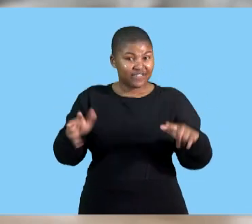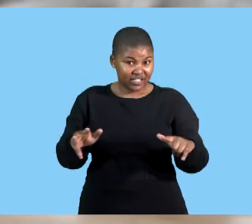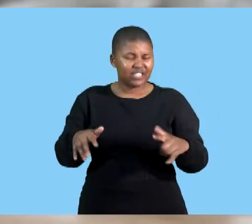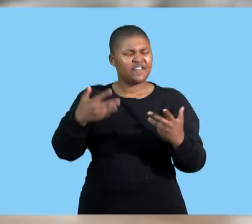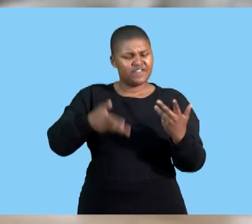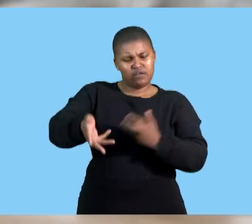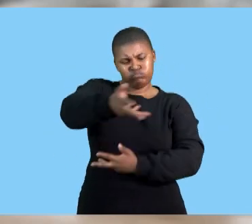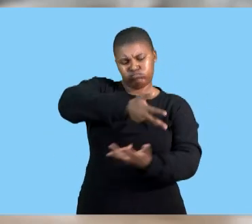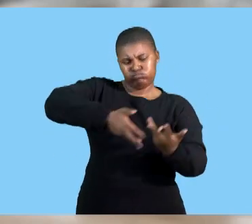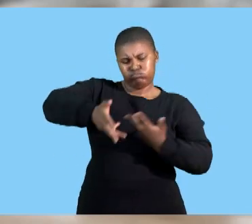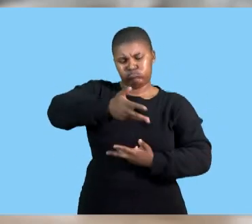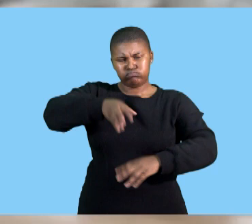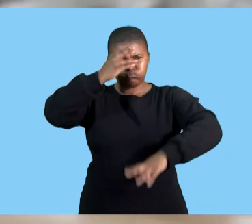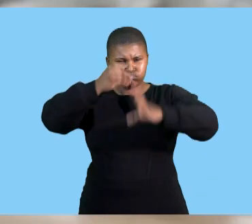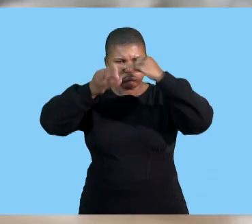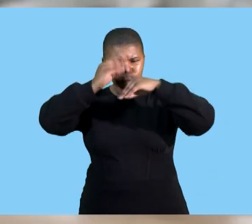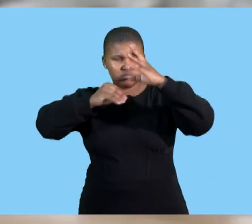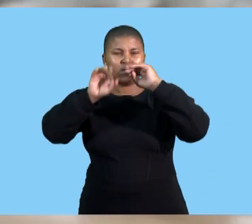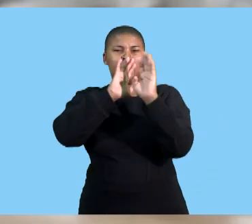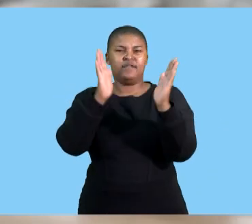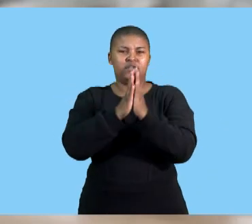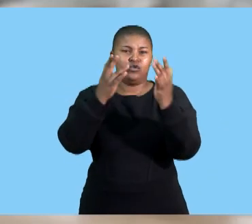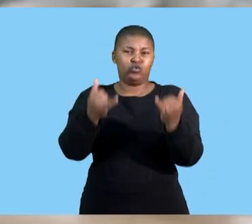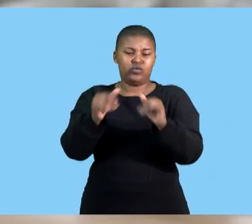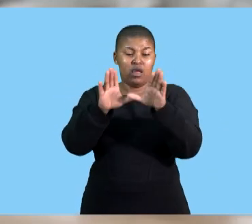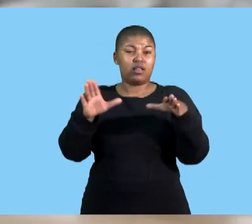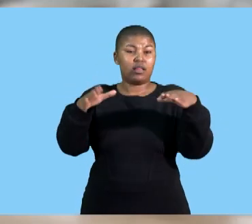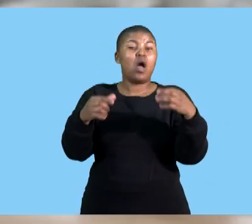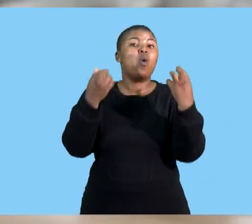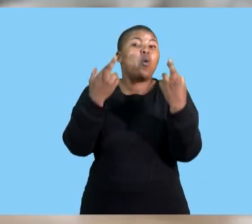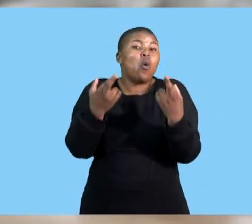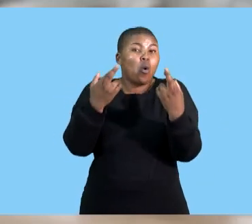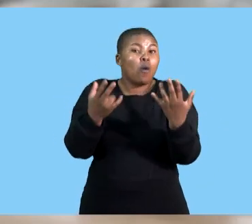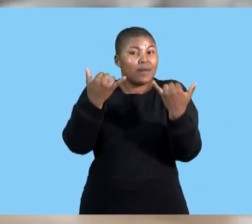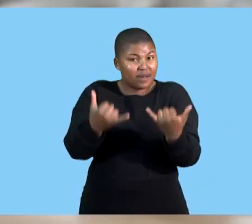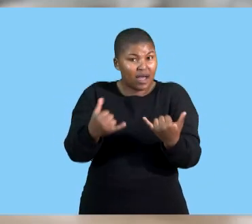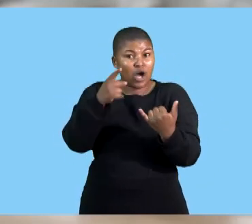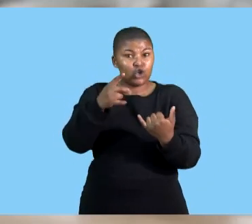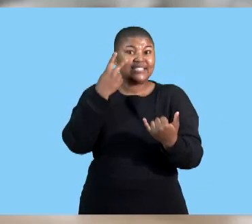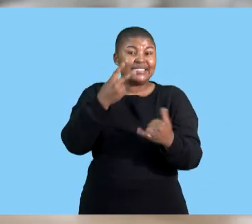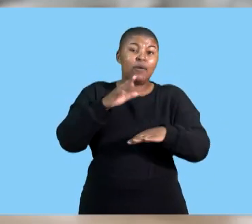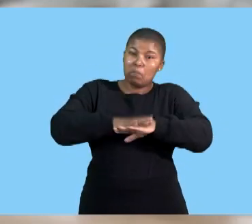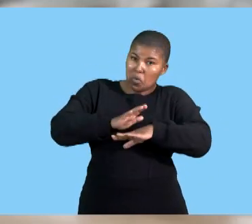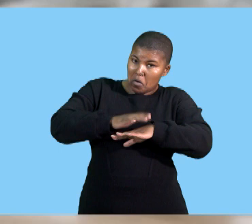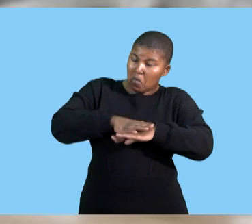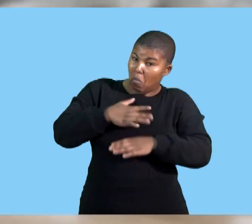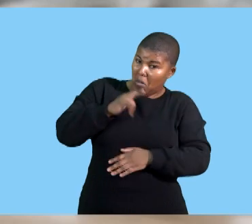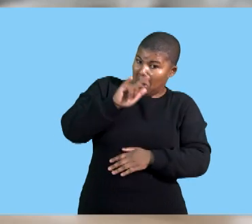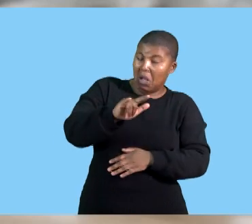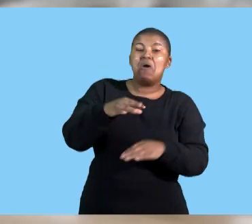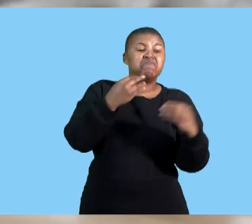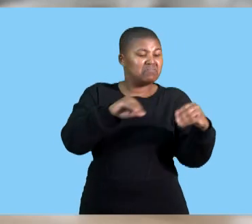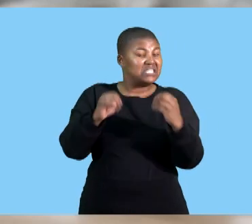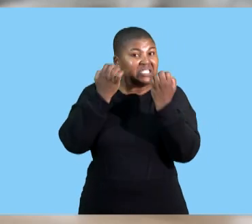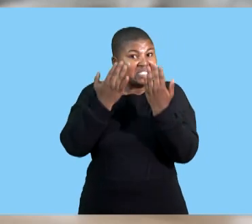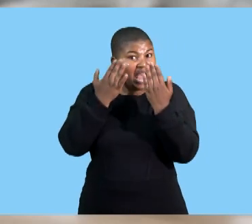interacted with me throughout the lesson. And then I hope that this will develop more love for business studies.